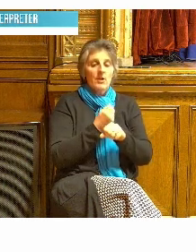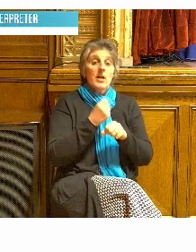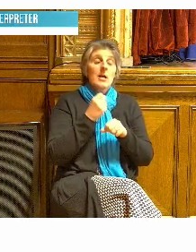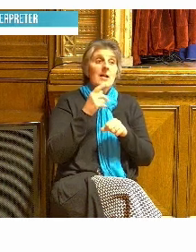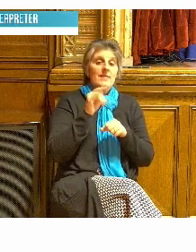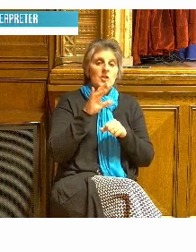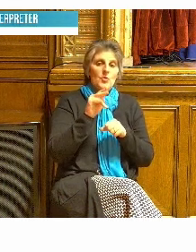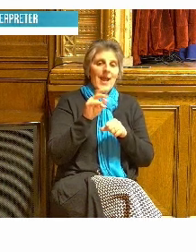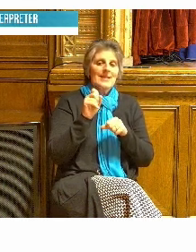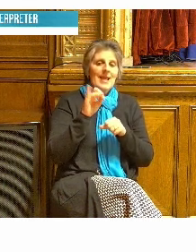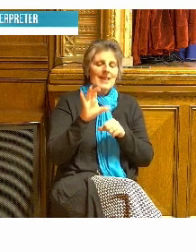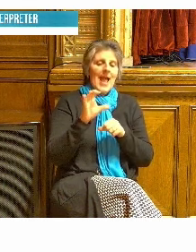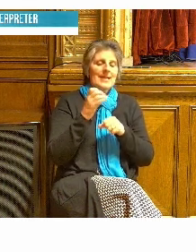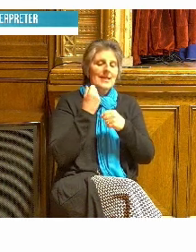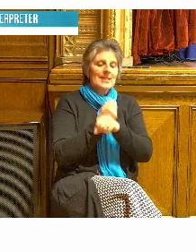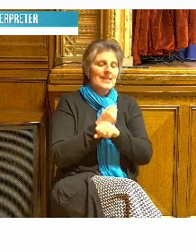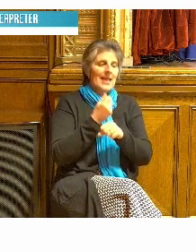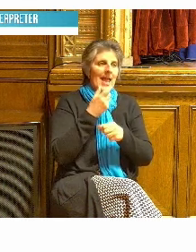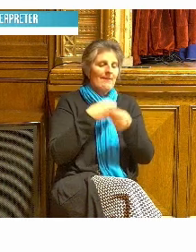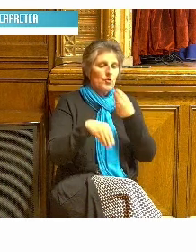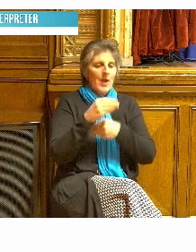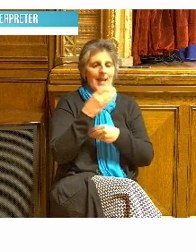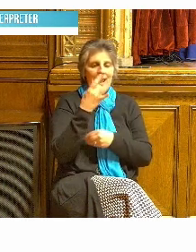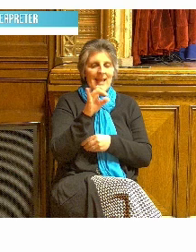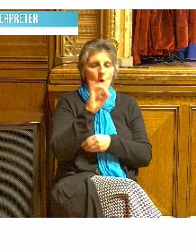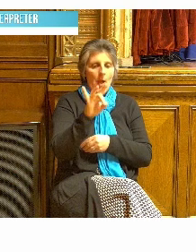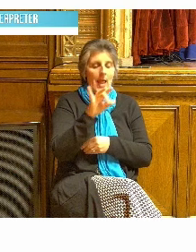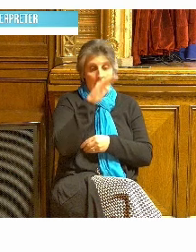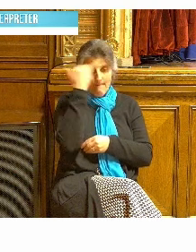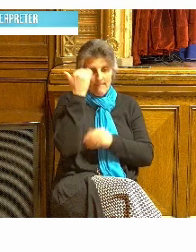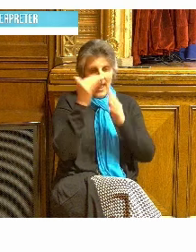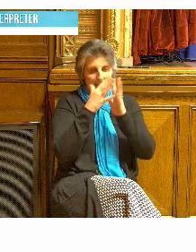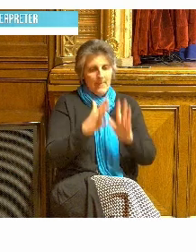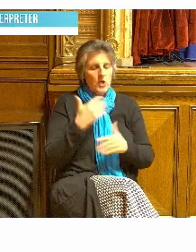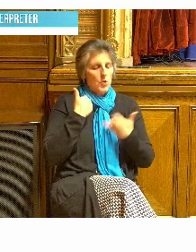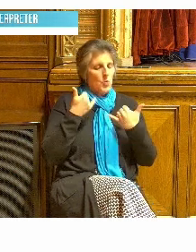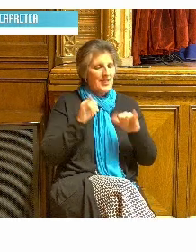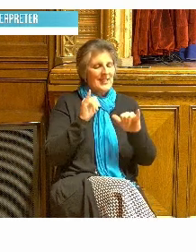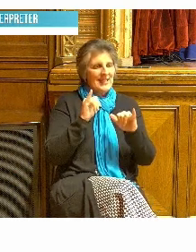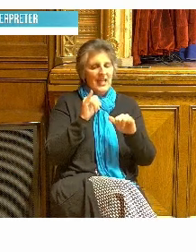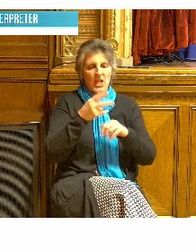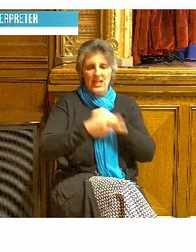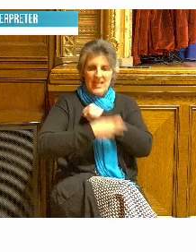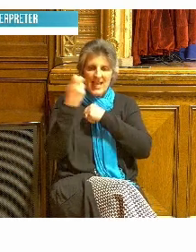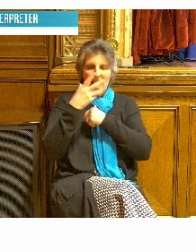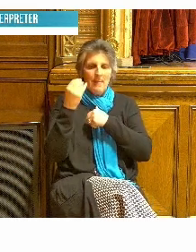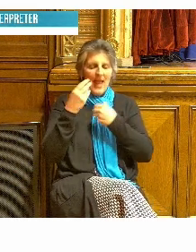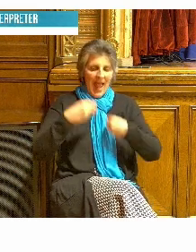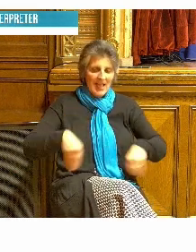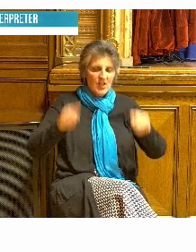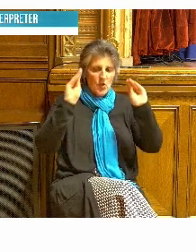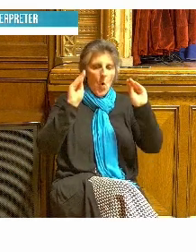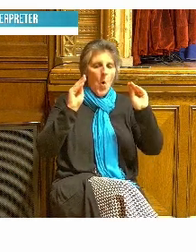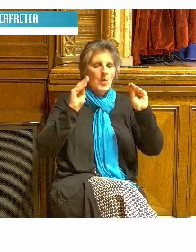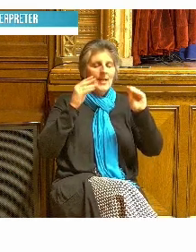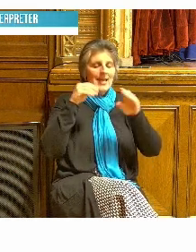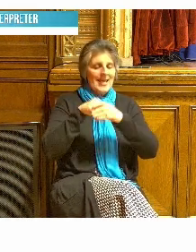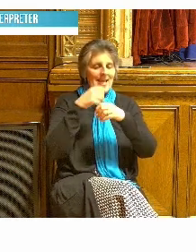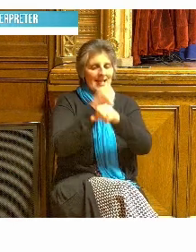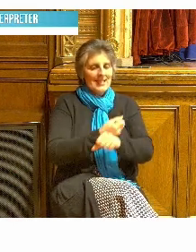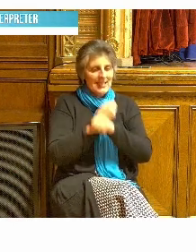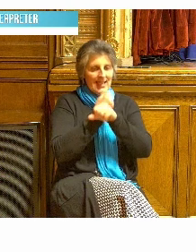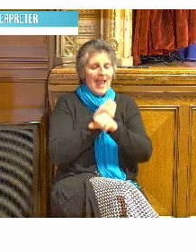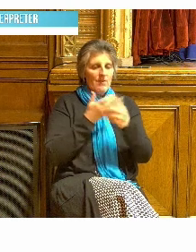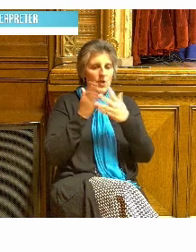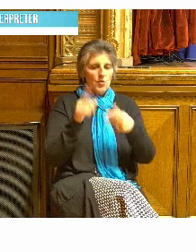slave trade, in 1808, Black Americans were still kidnapped and sold in slavery through